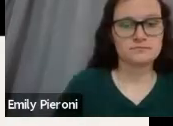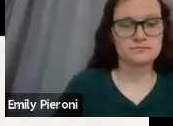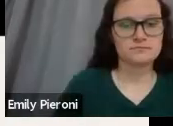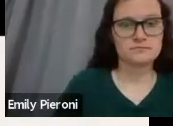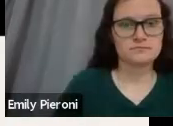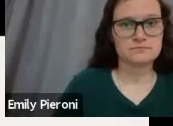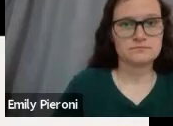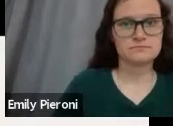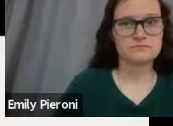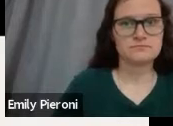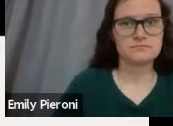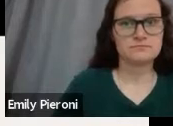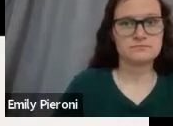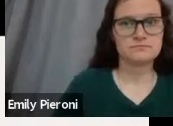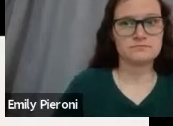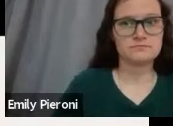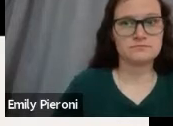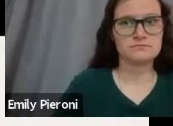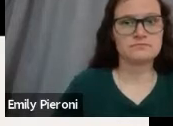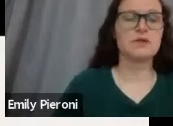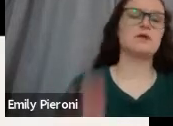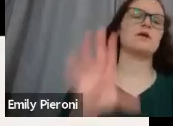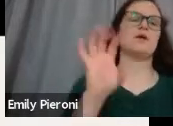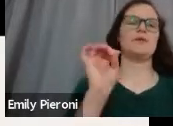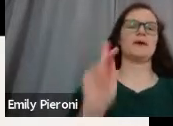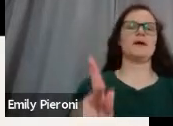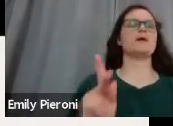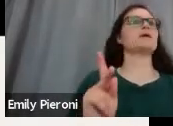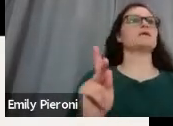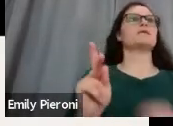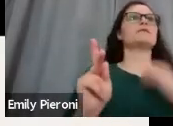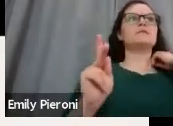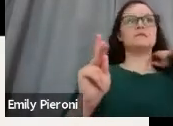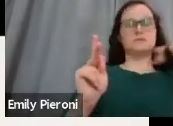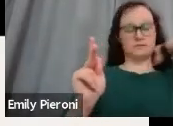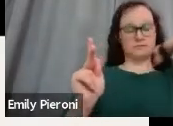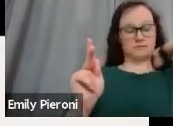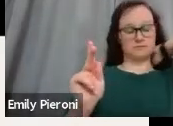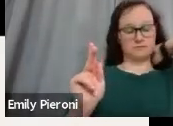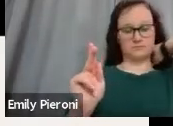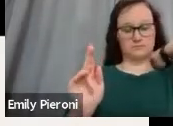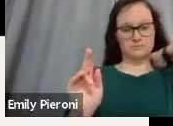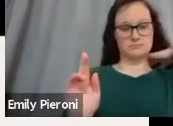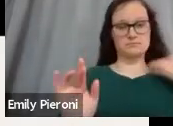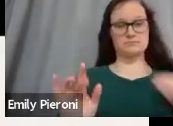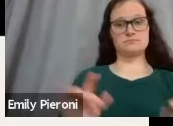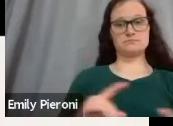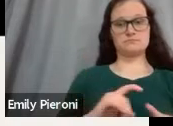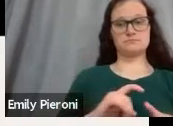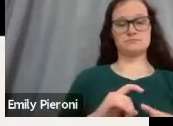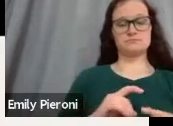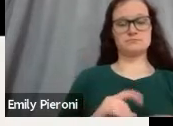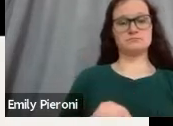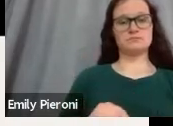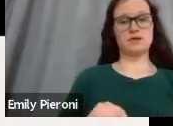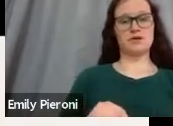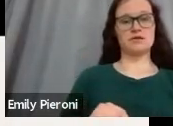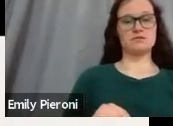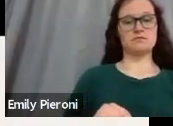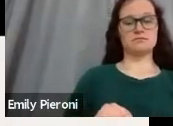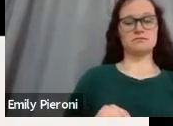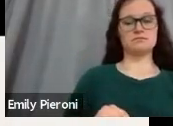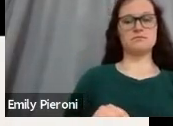Okay, well, it's 12:17, so let's get going with the second half of this session. So our